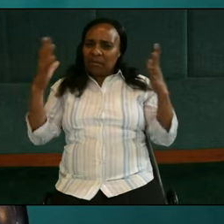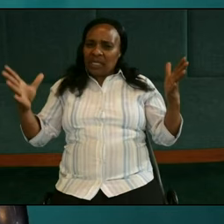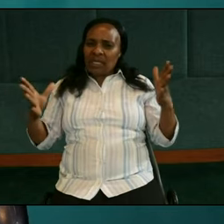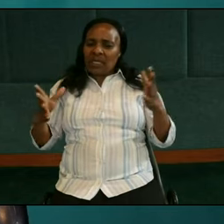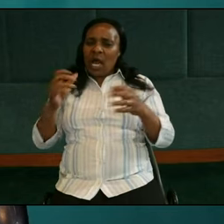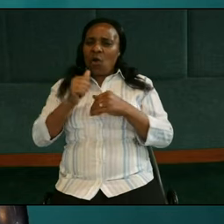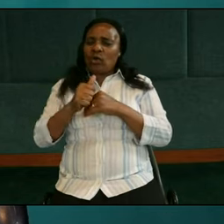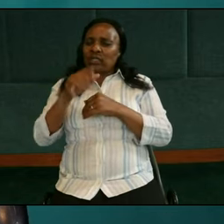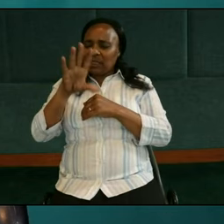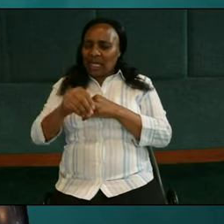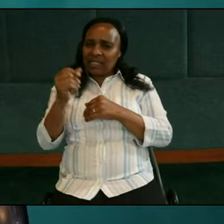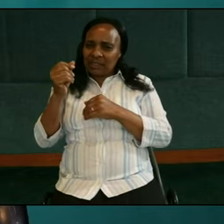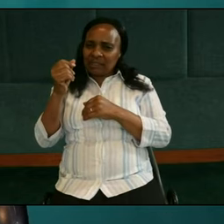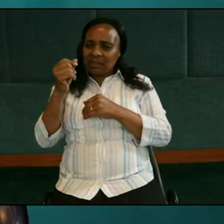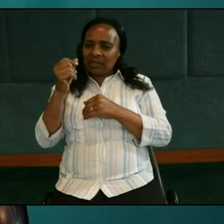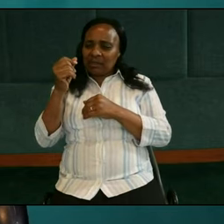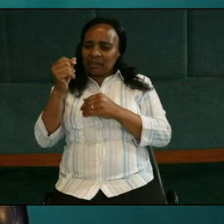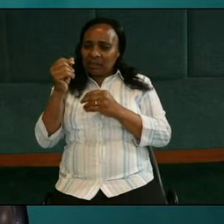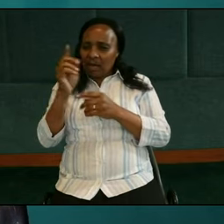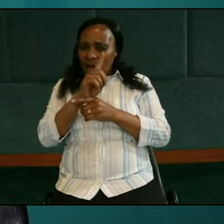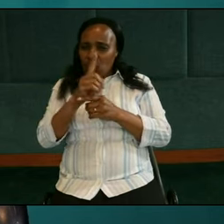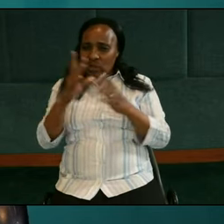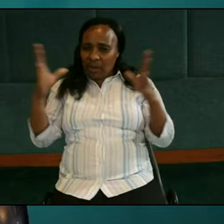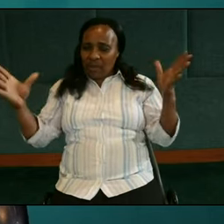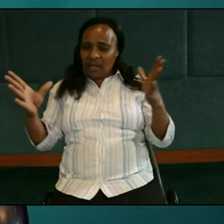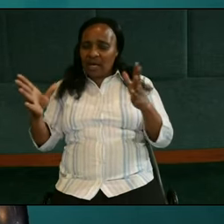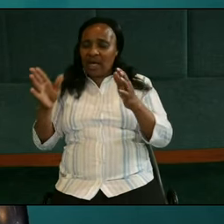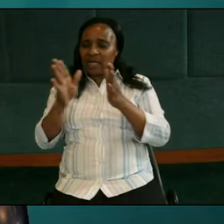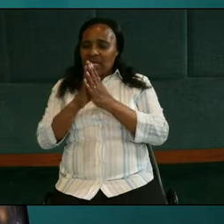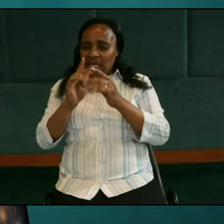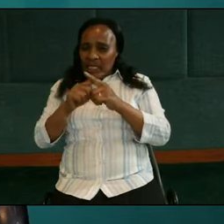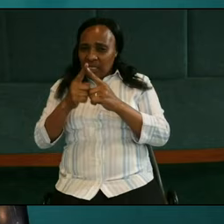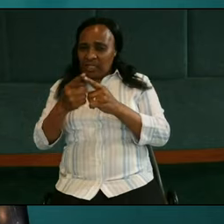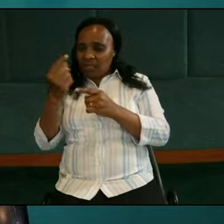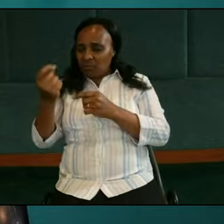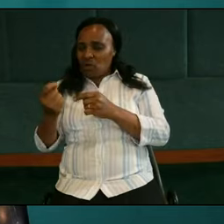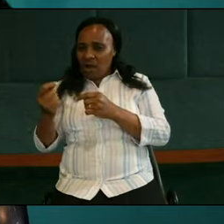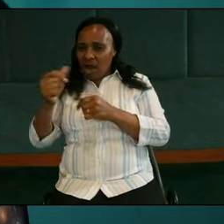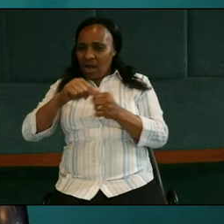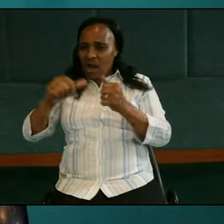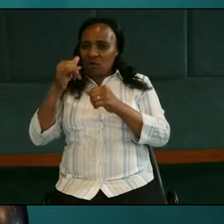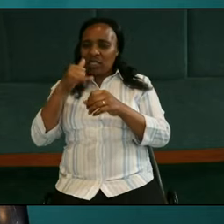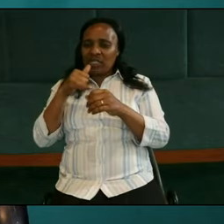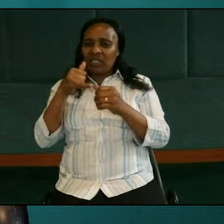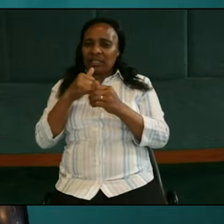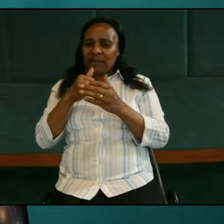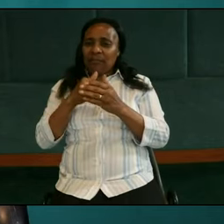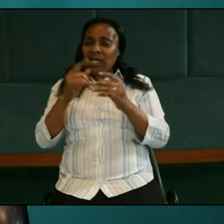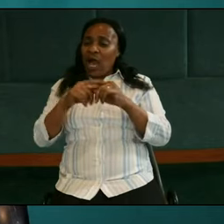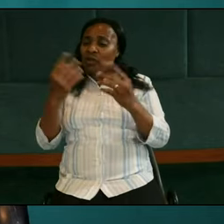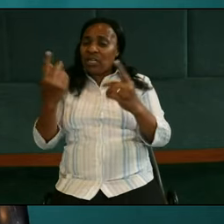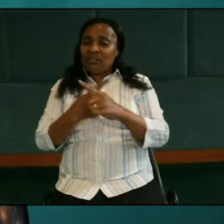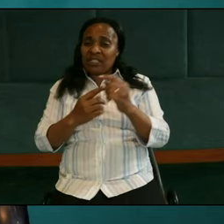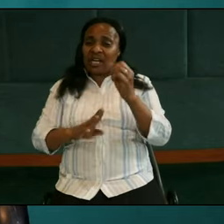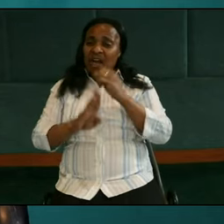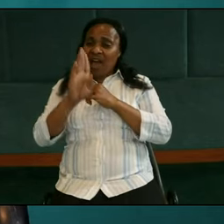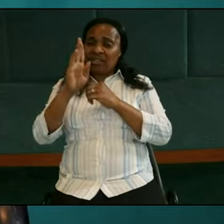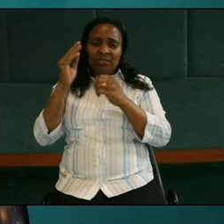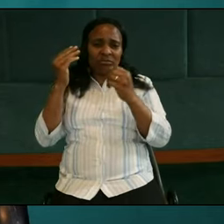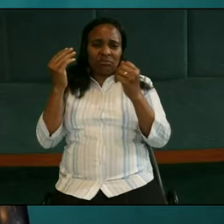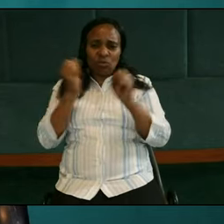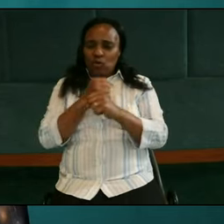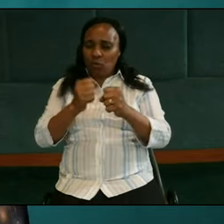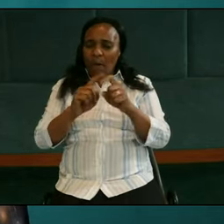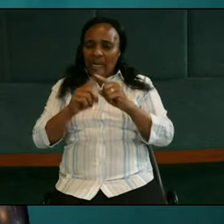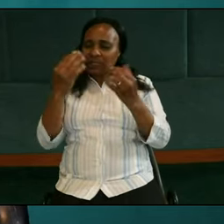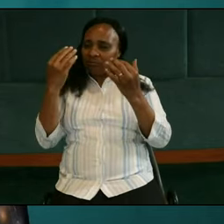takes the big candle, then small other candles around it. Not, the difference in height is not a lot, it's just this